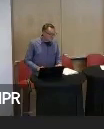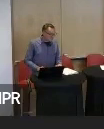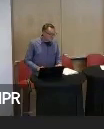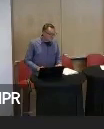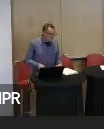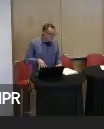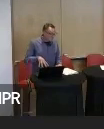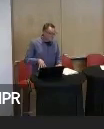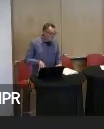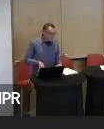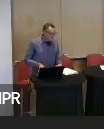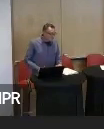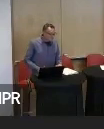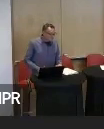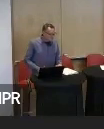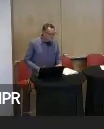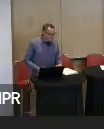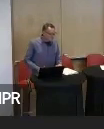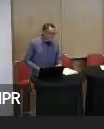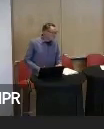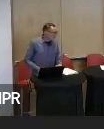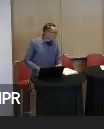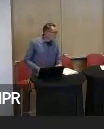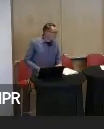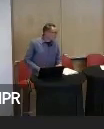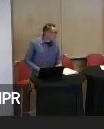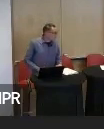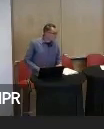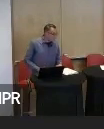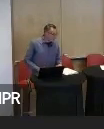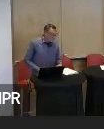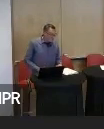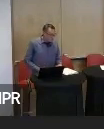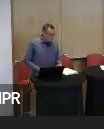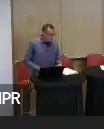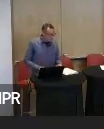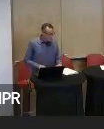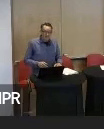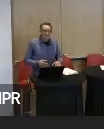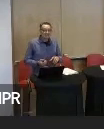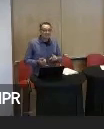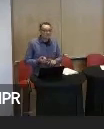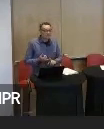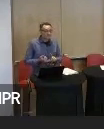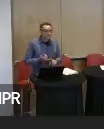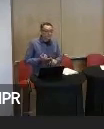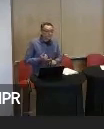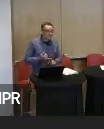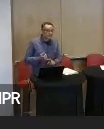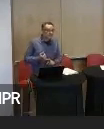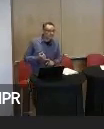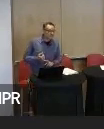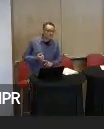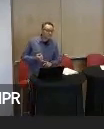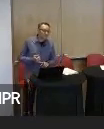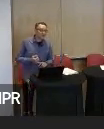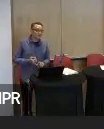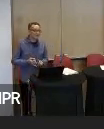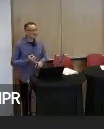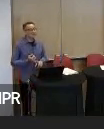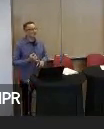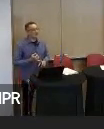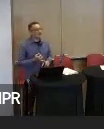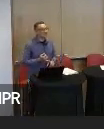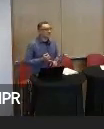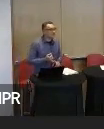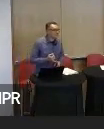I go. So TMAP, or Tactile Maps Automated Production, is a screen reader friendly tool, and